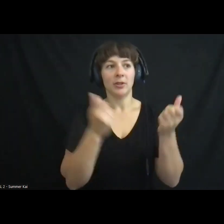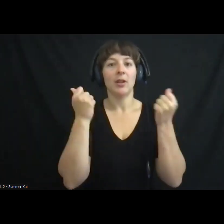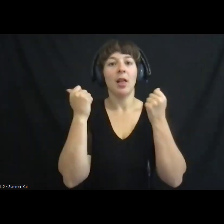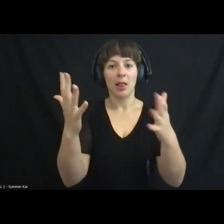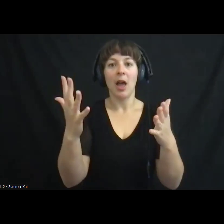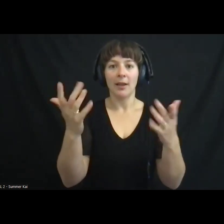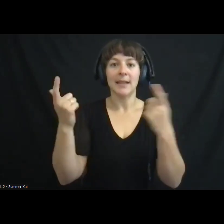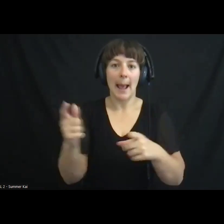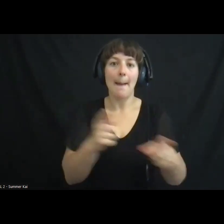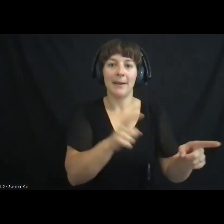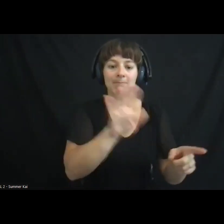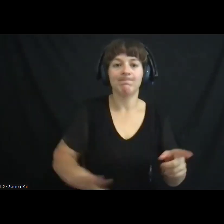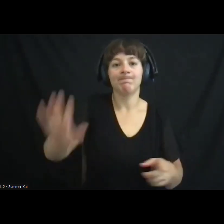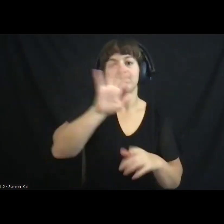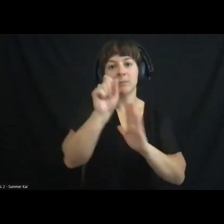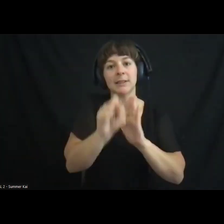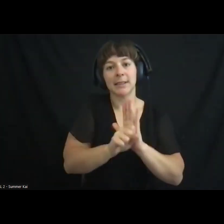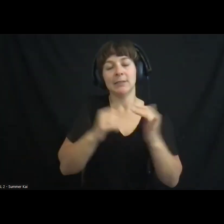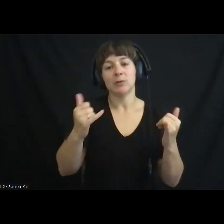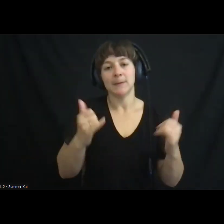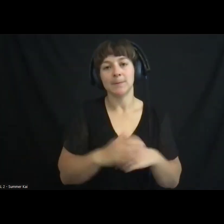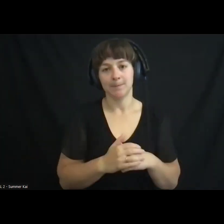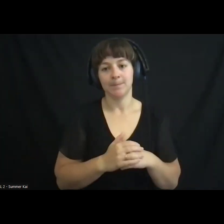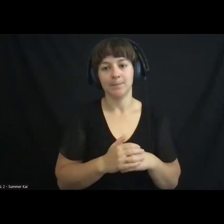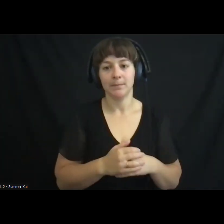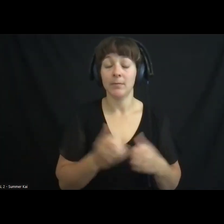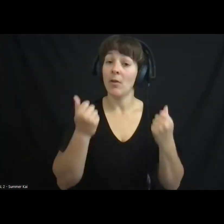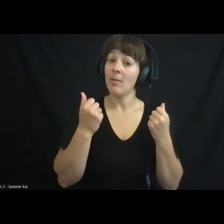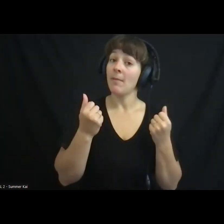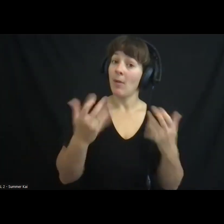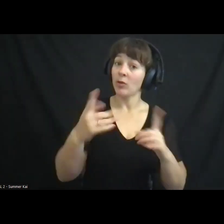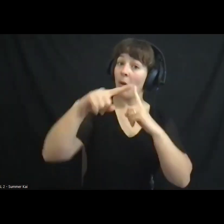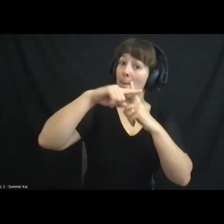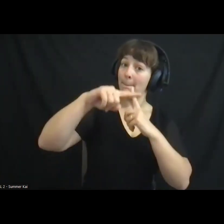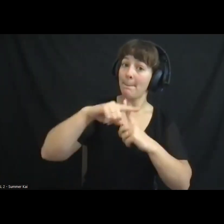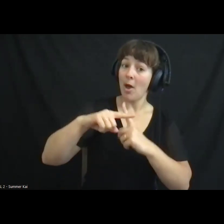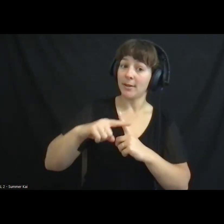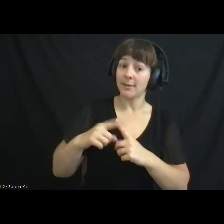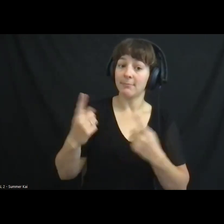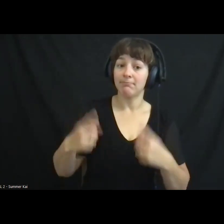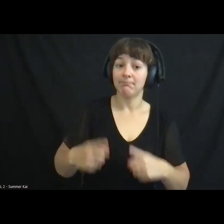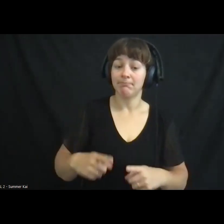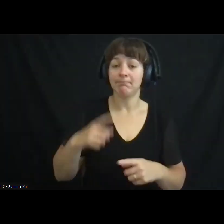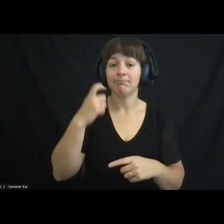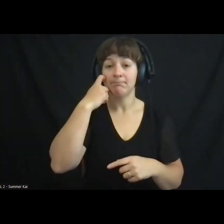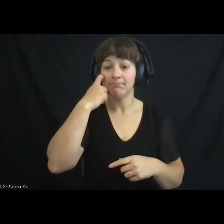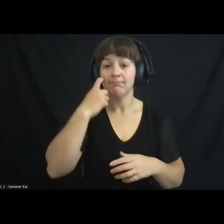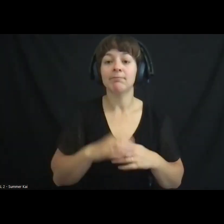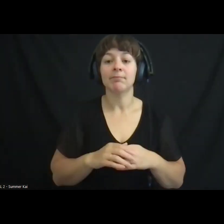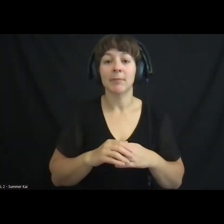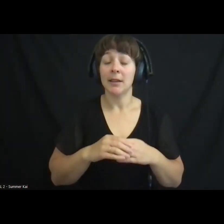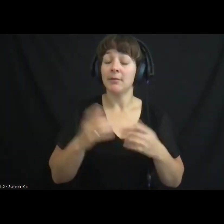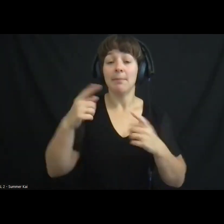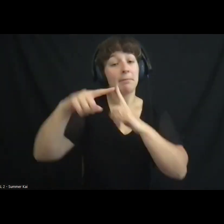a state right now. There's also been a few positive things that have happened and are planned in the coming months